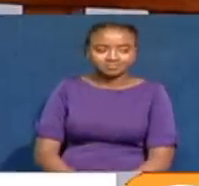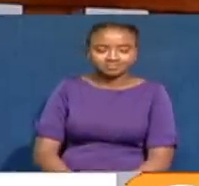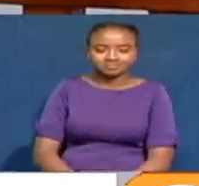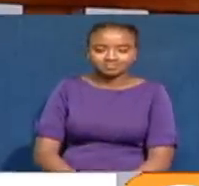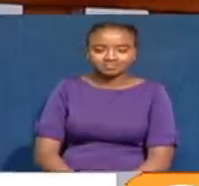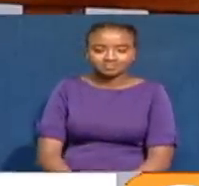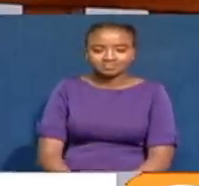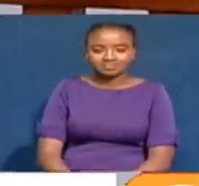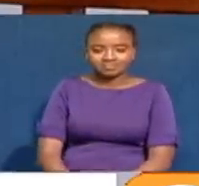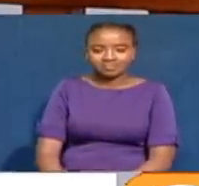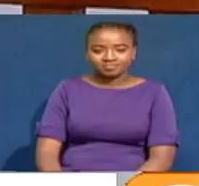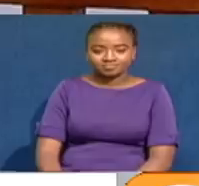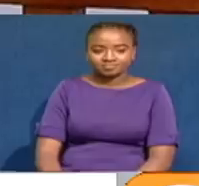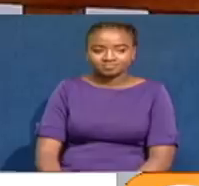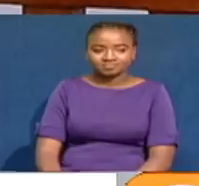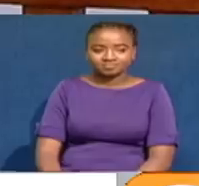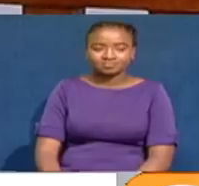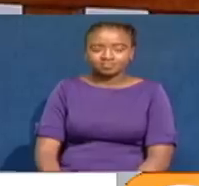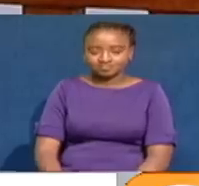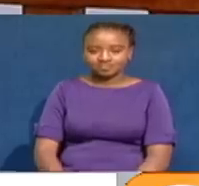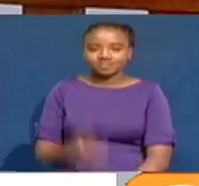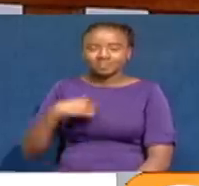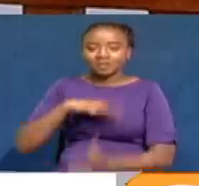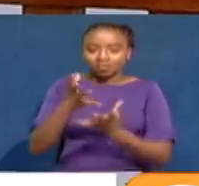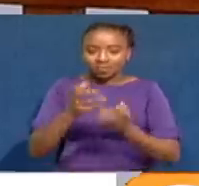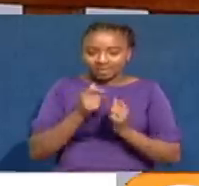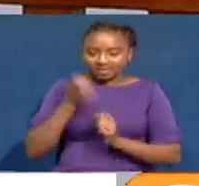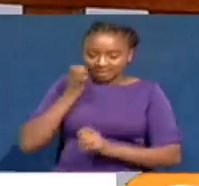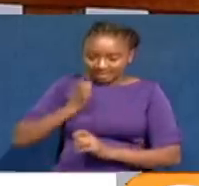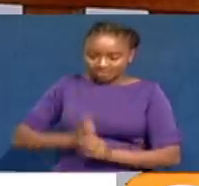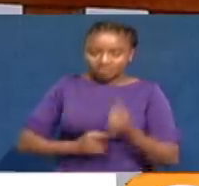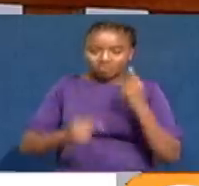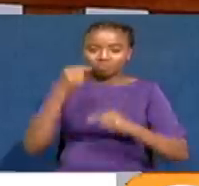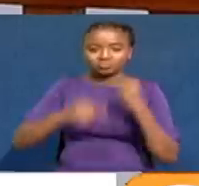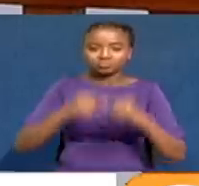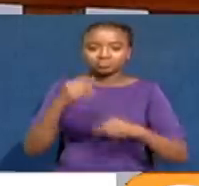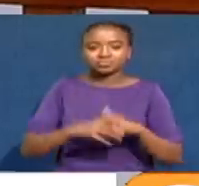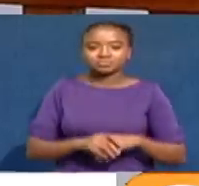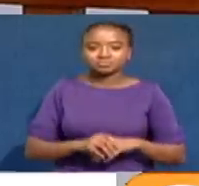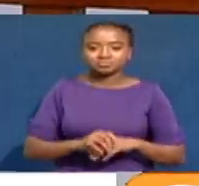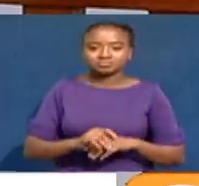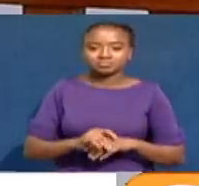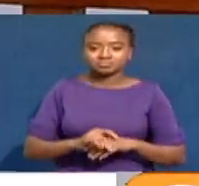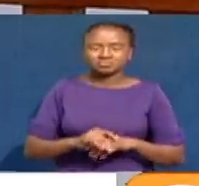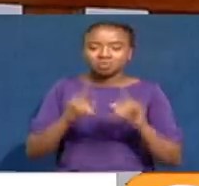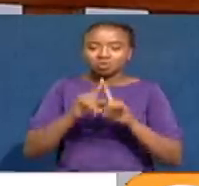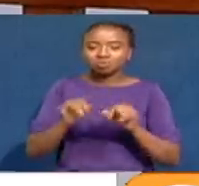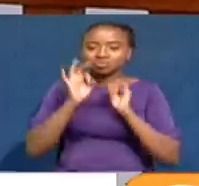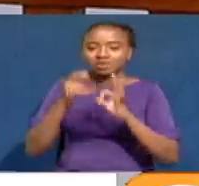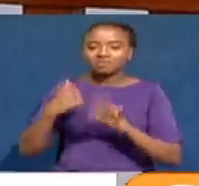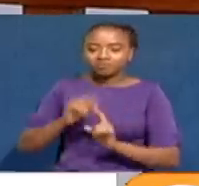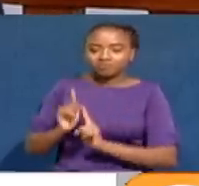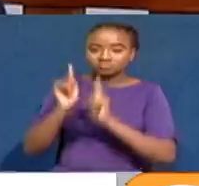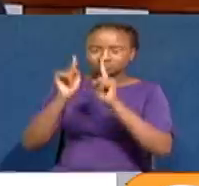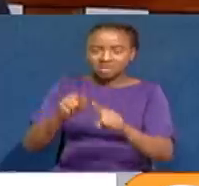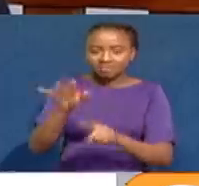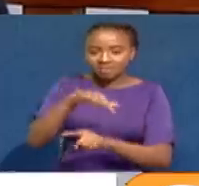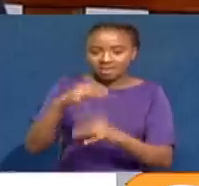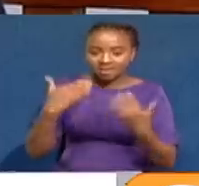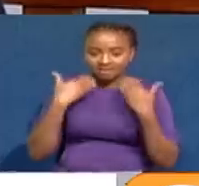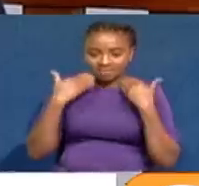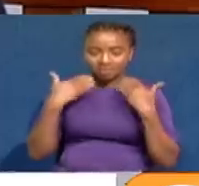I'm not with them. It is not fair. We need an ethical contest. If you come to Meru, come